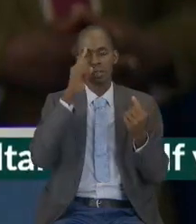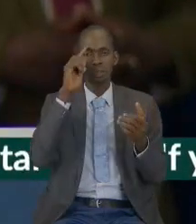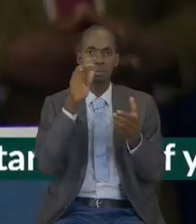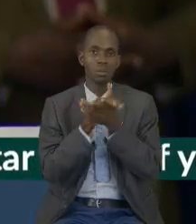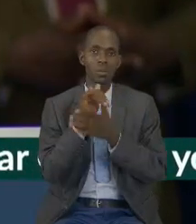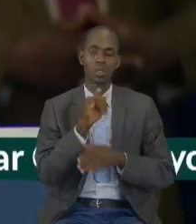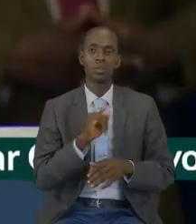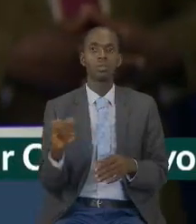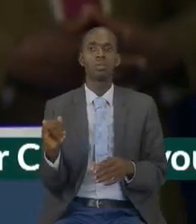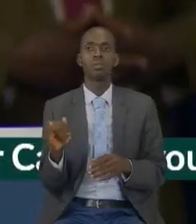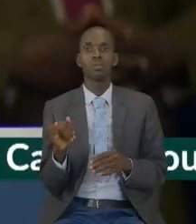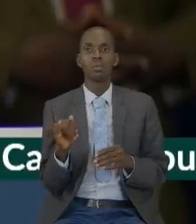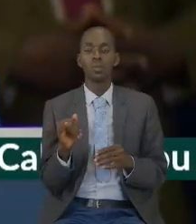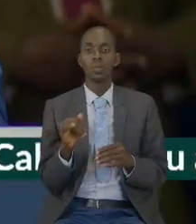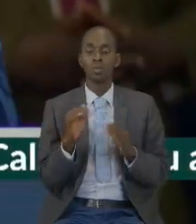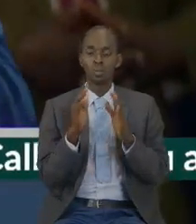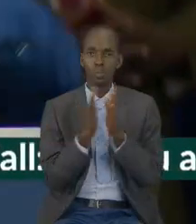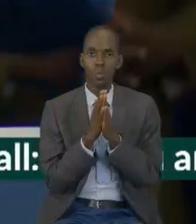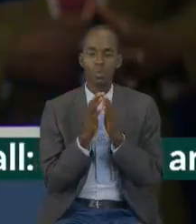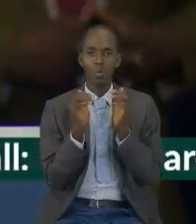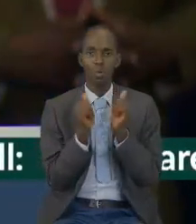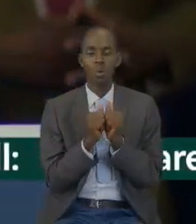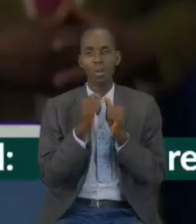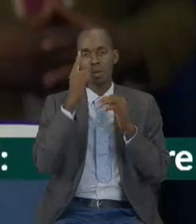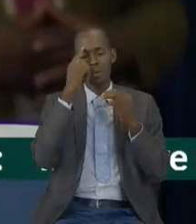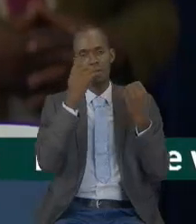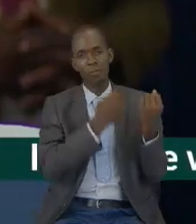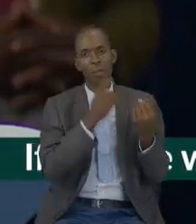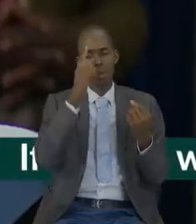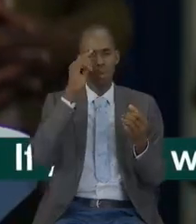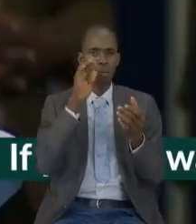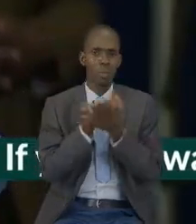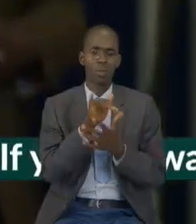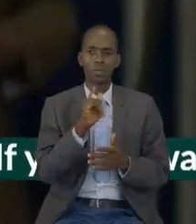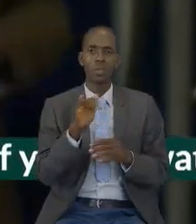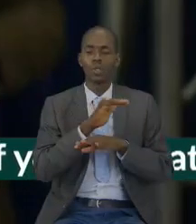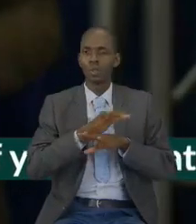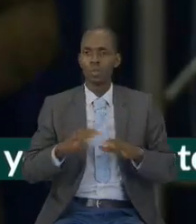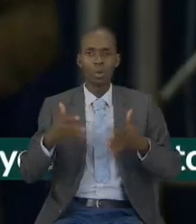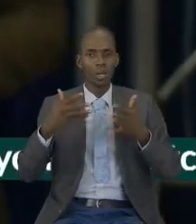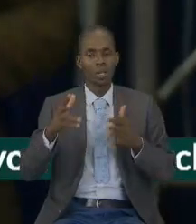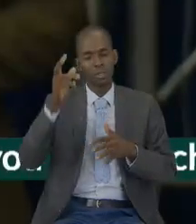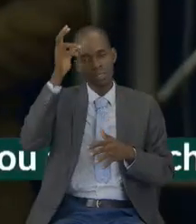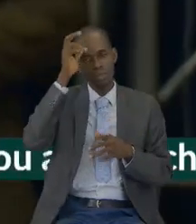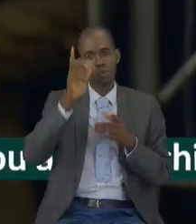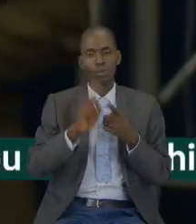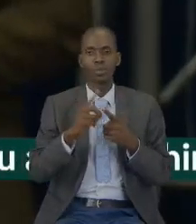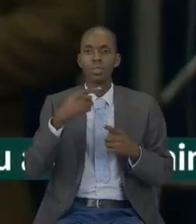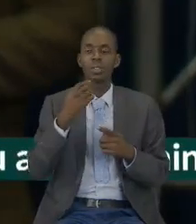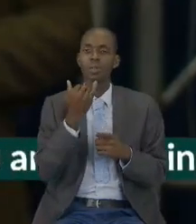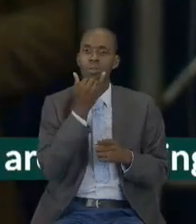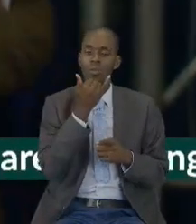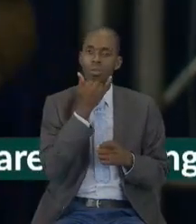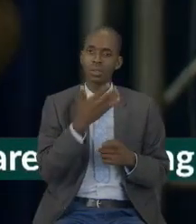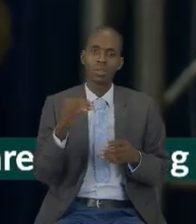their debtors. All right, you are through there. By my left, your own right, when you are done, let's see your hands. Let's